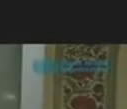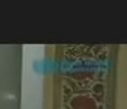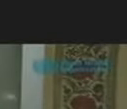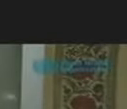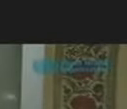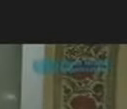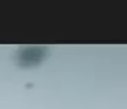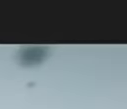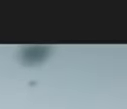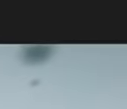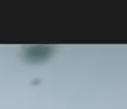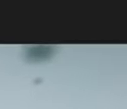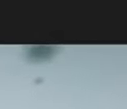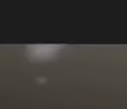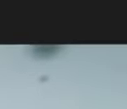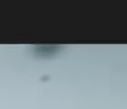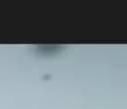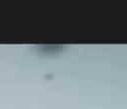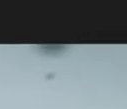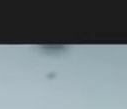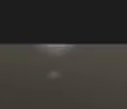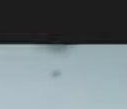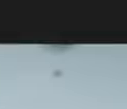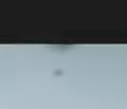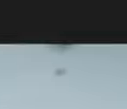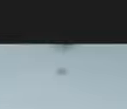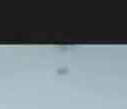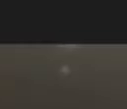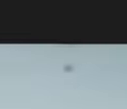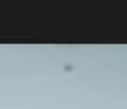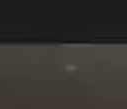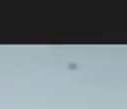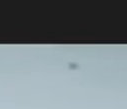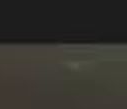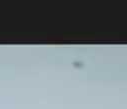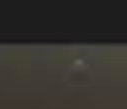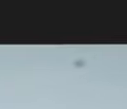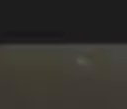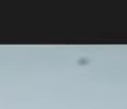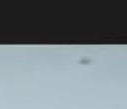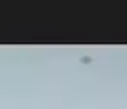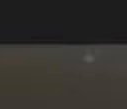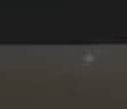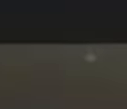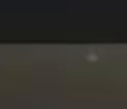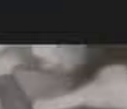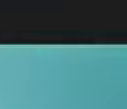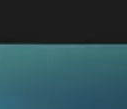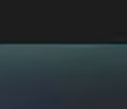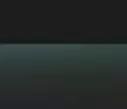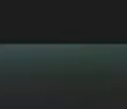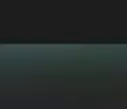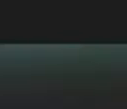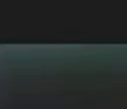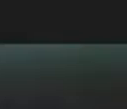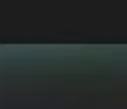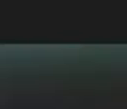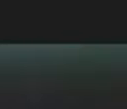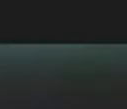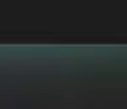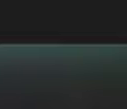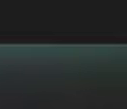Seen different viruses variations. That's what a variant actually means, where the virus has a small variation in its genetic